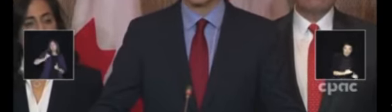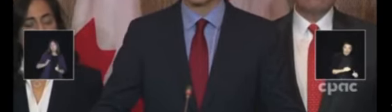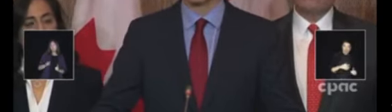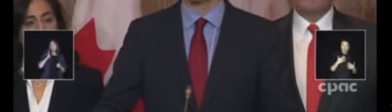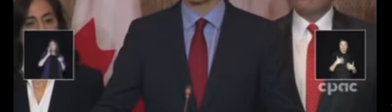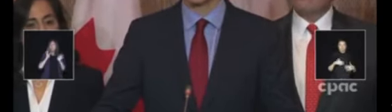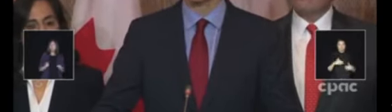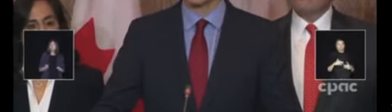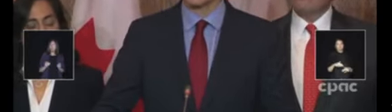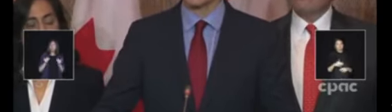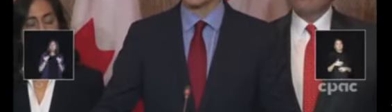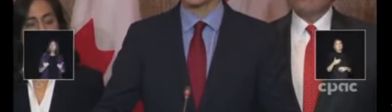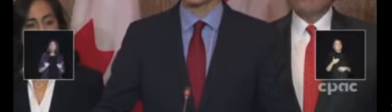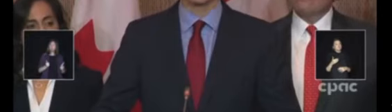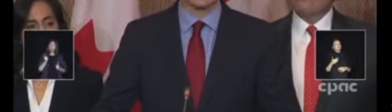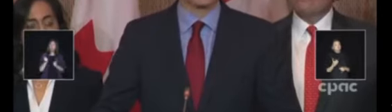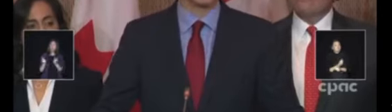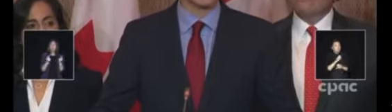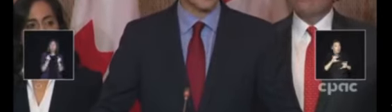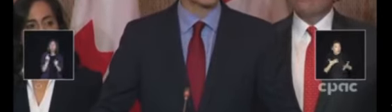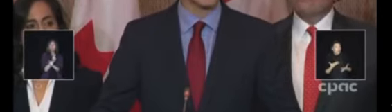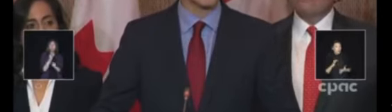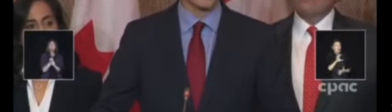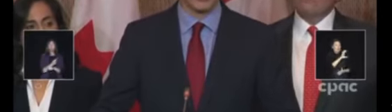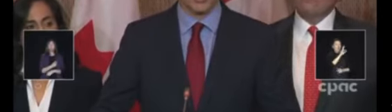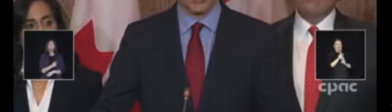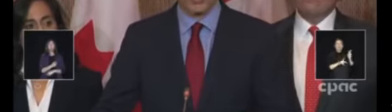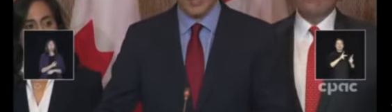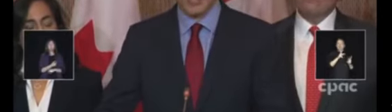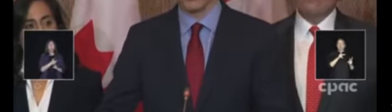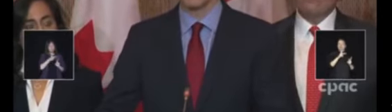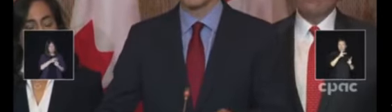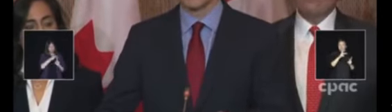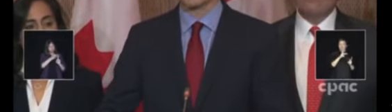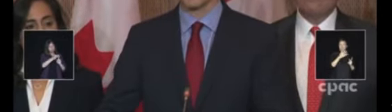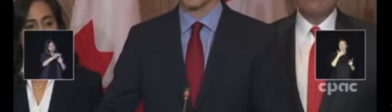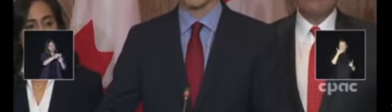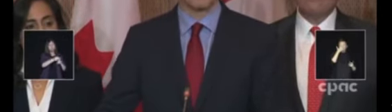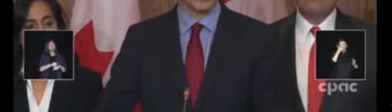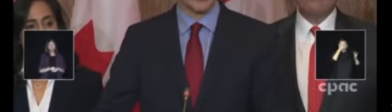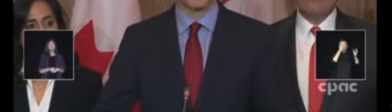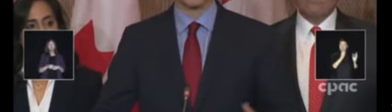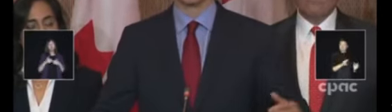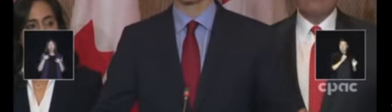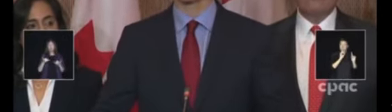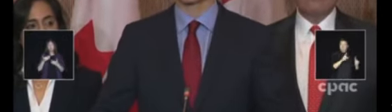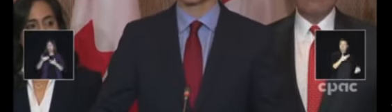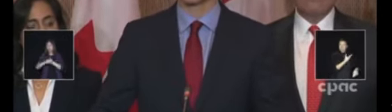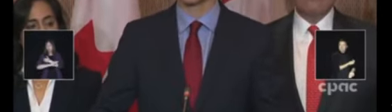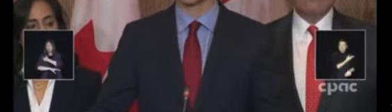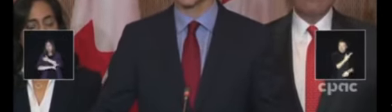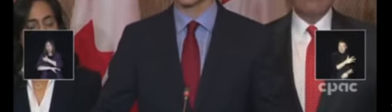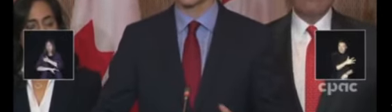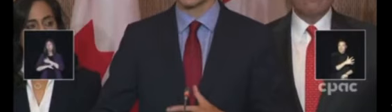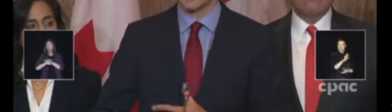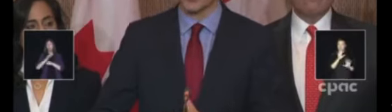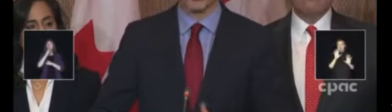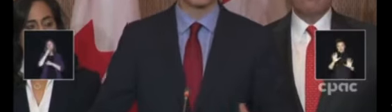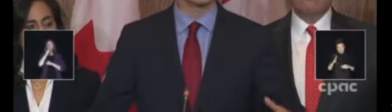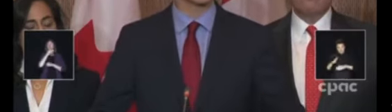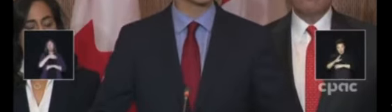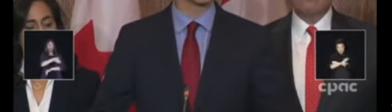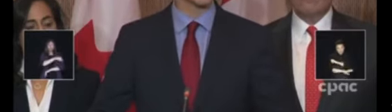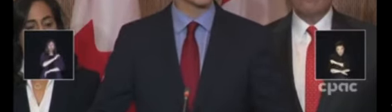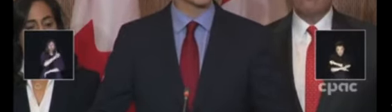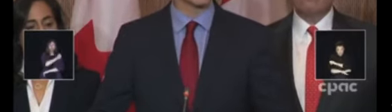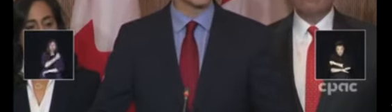to go out and do the right thing and get their vaccinations. So now, this fall, as people are looking at getting their flu shots, people